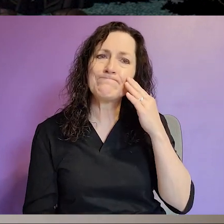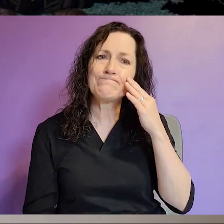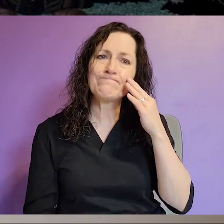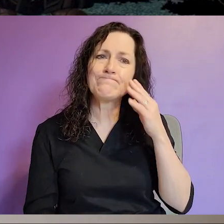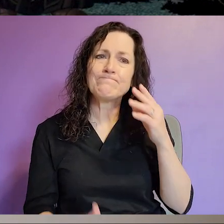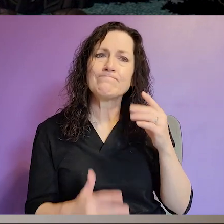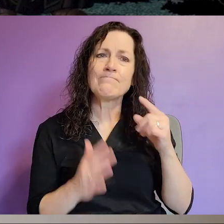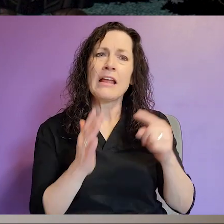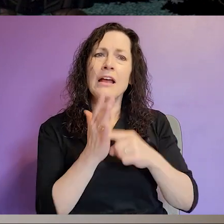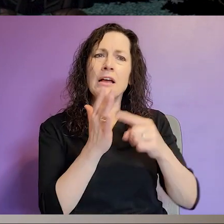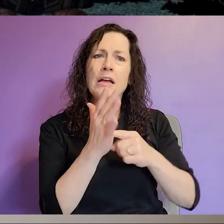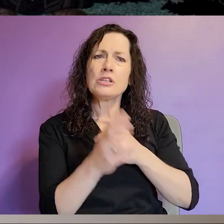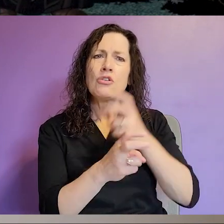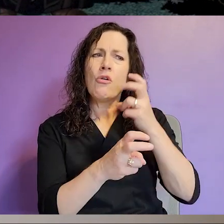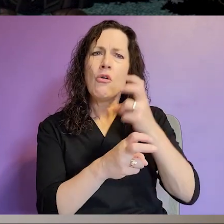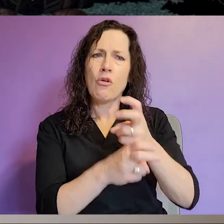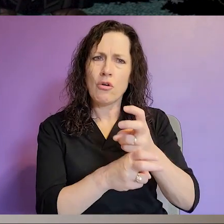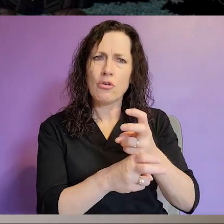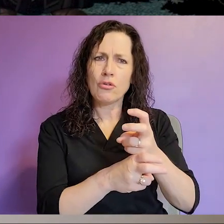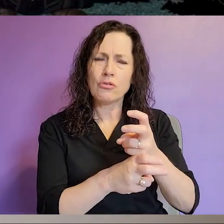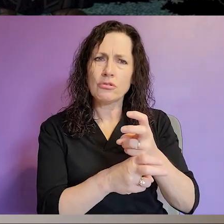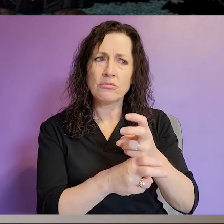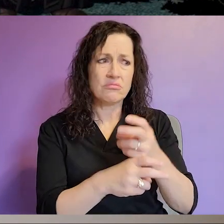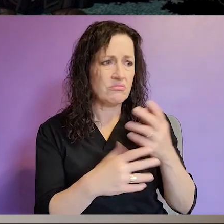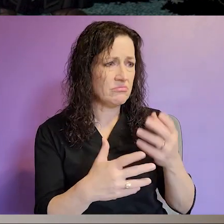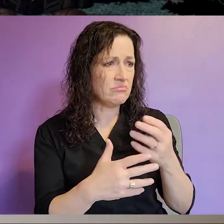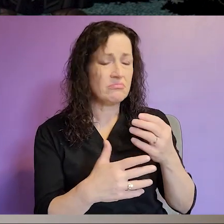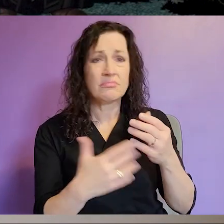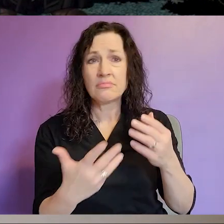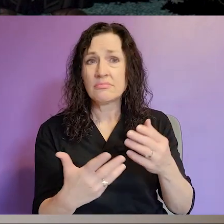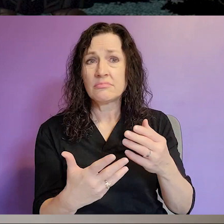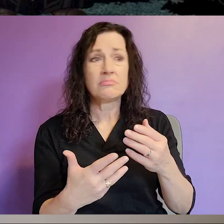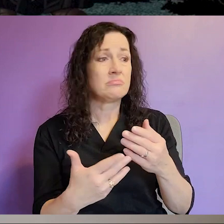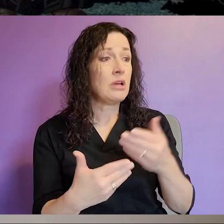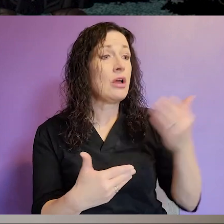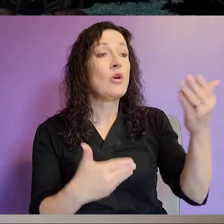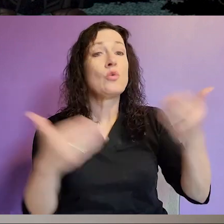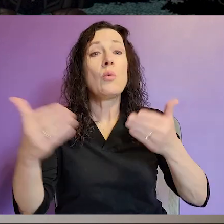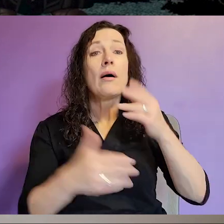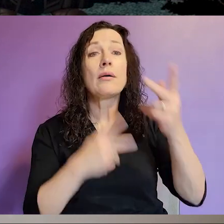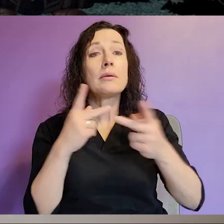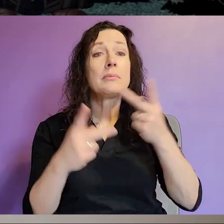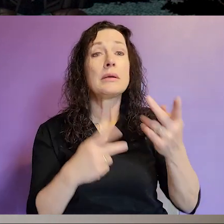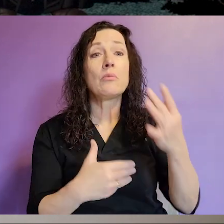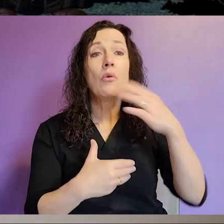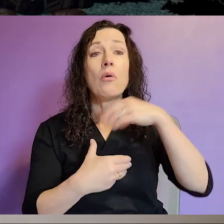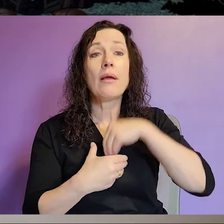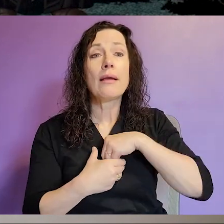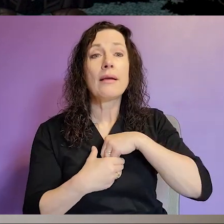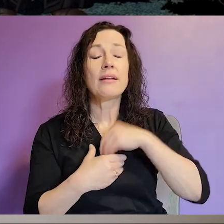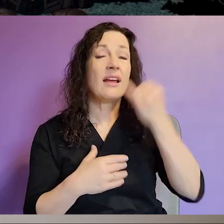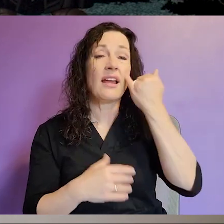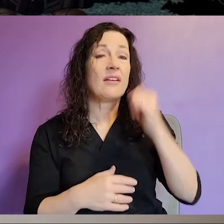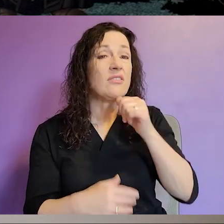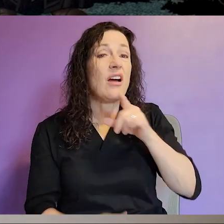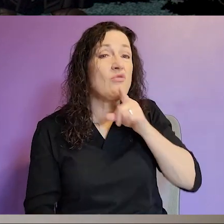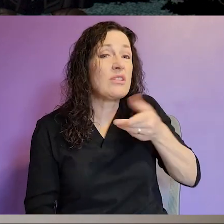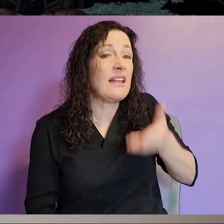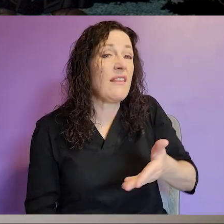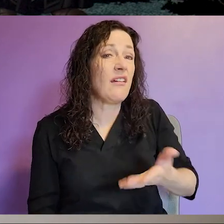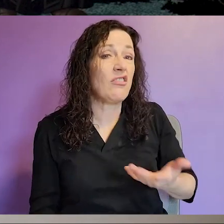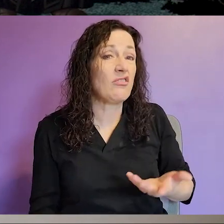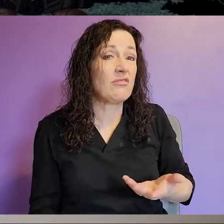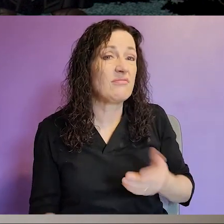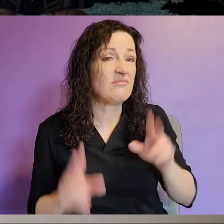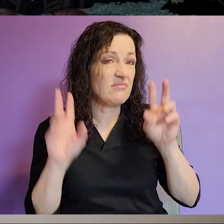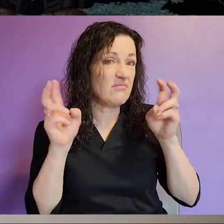I said to him, you know, it's hard to invite someone into your house if you're not there.